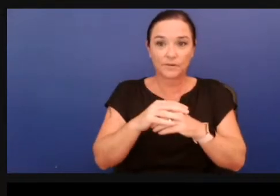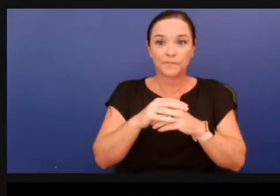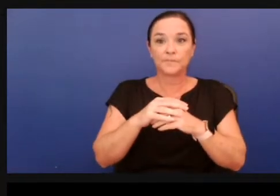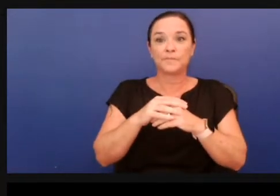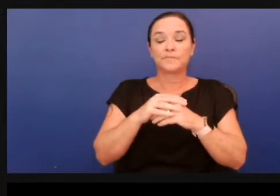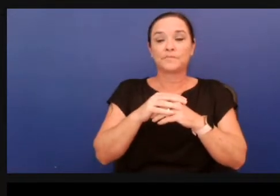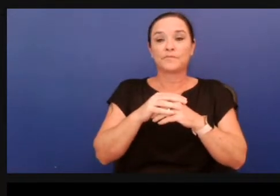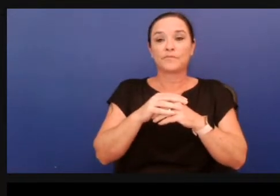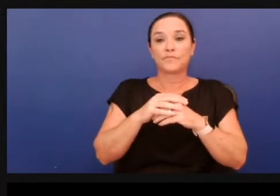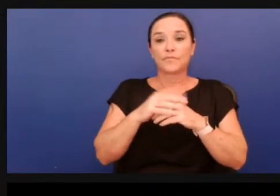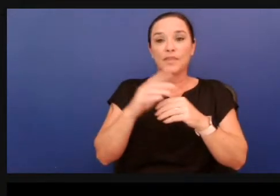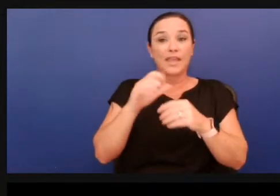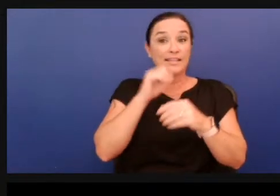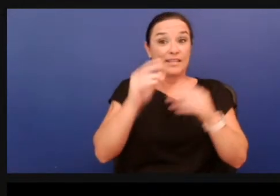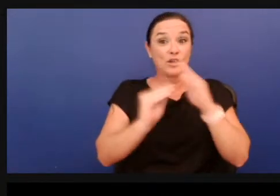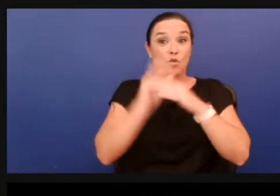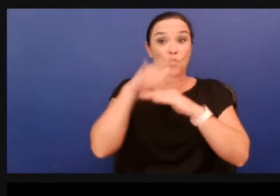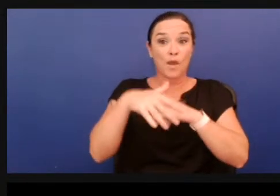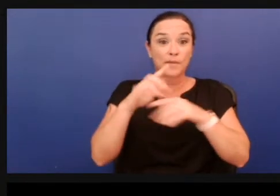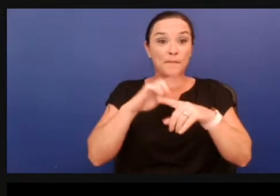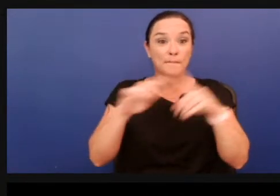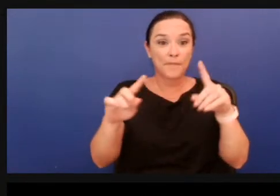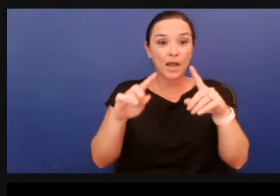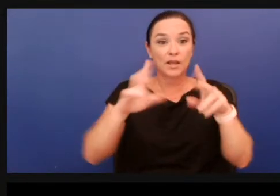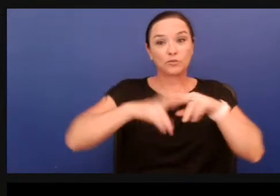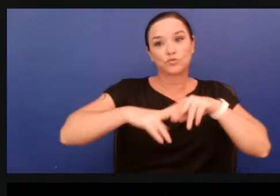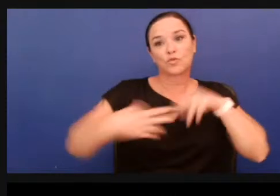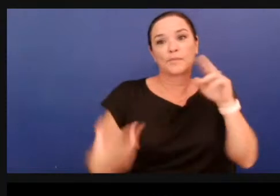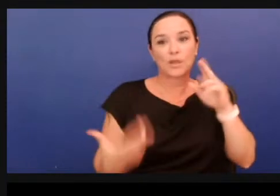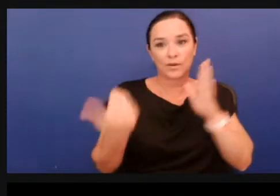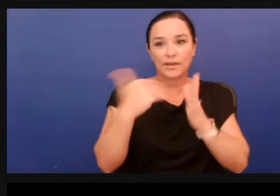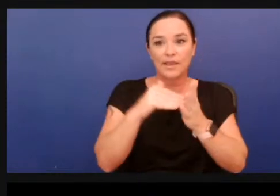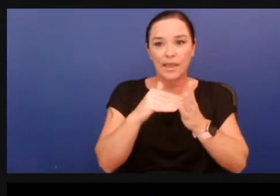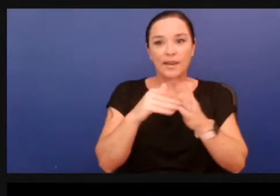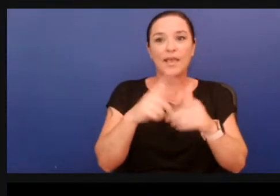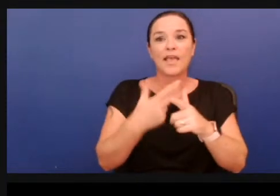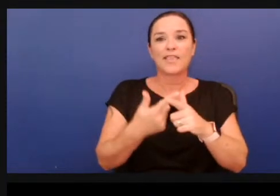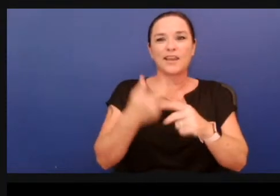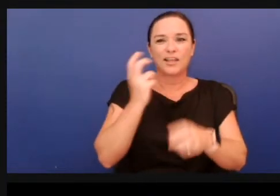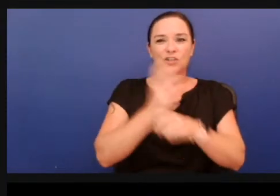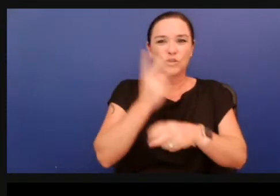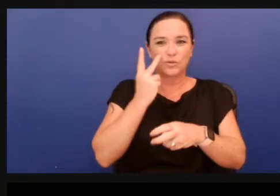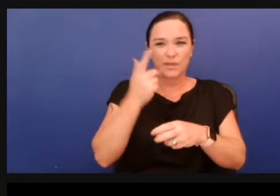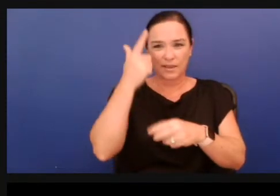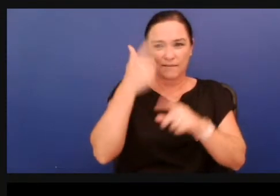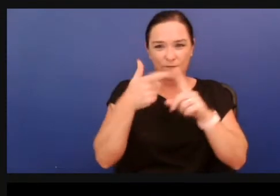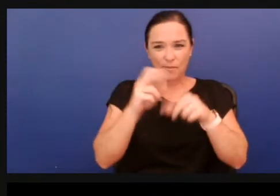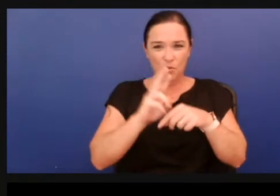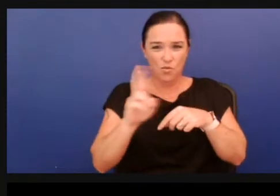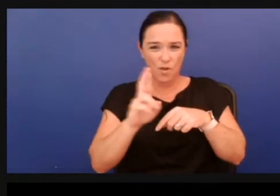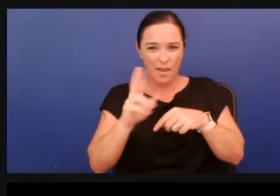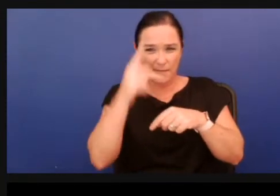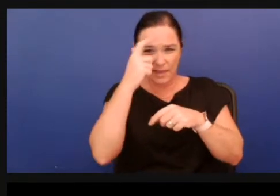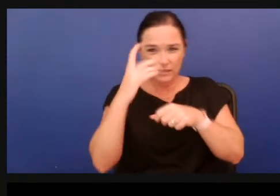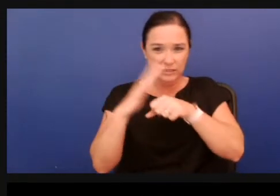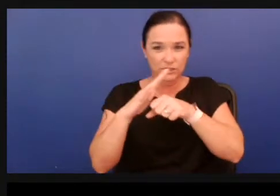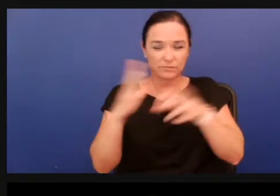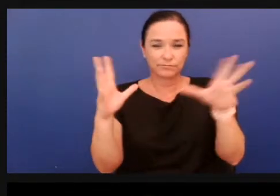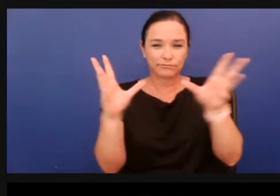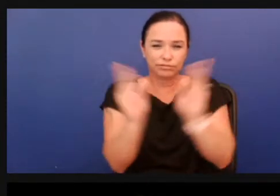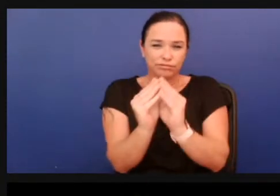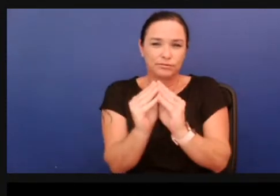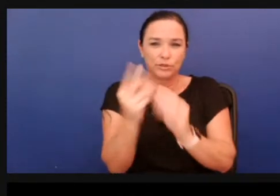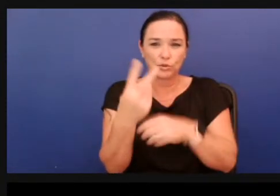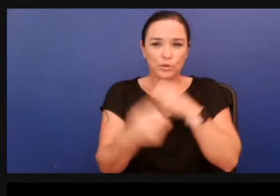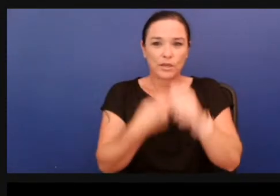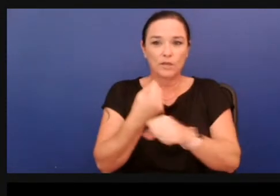Didn't erupt, but the same pattern. It dropped down again, and it's actually continuing its rise. It's hard to tell at the very far right here because it's compressed from 2 years, but it does appear